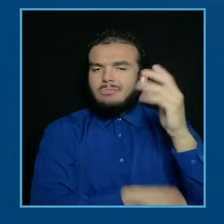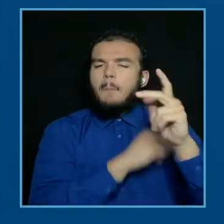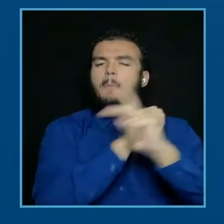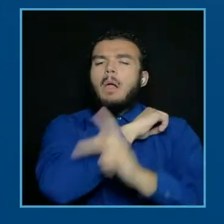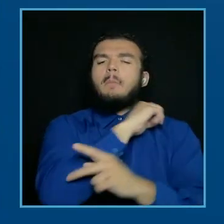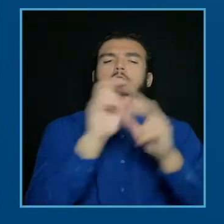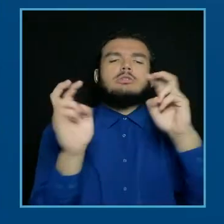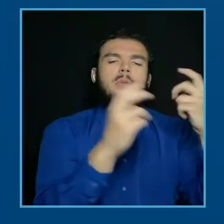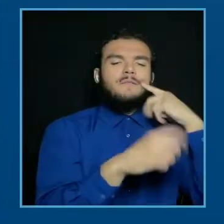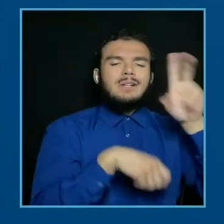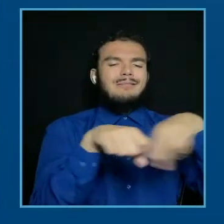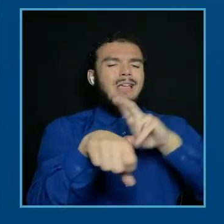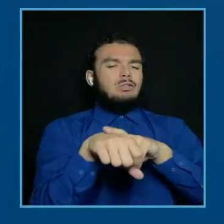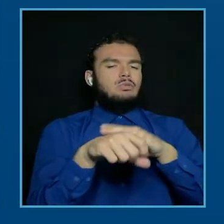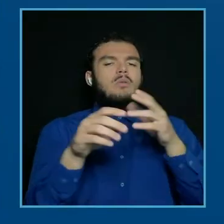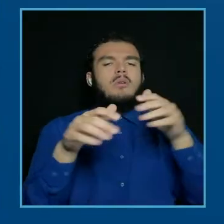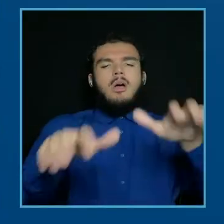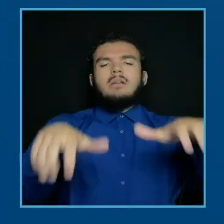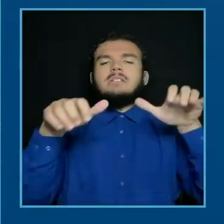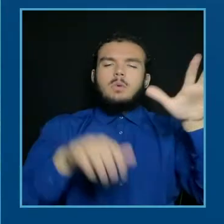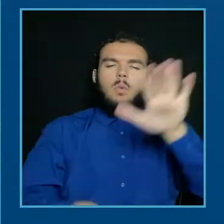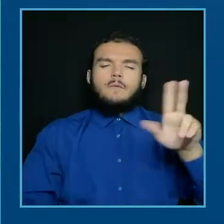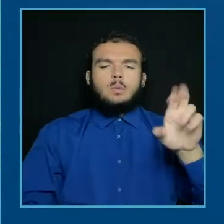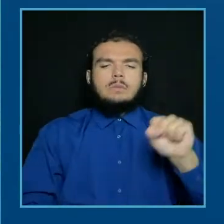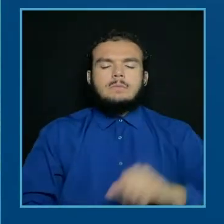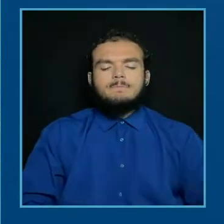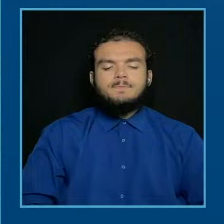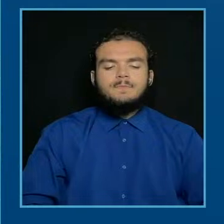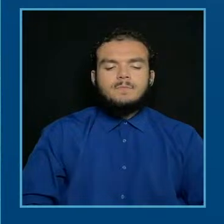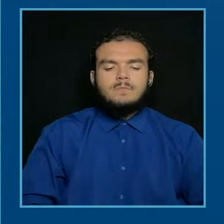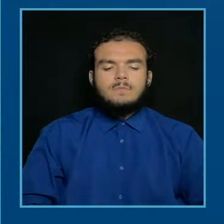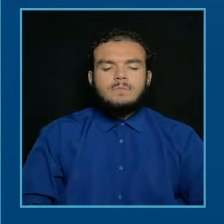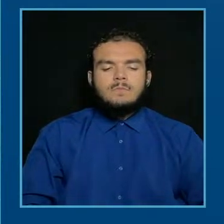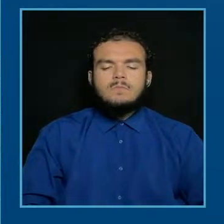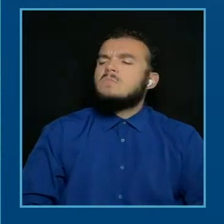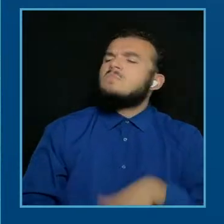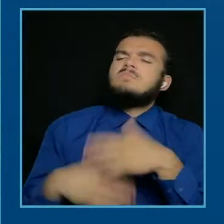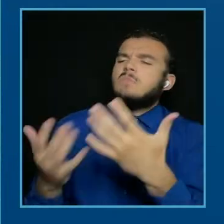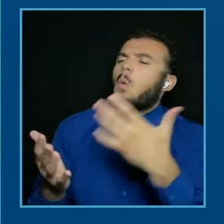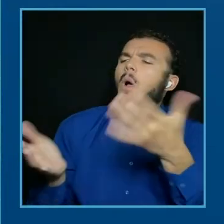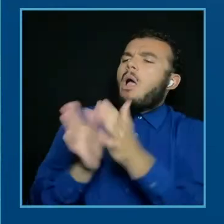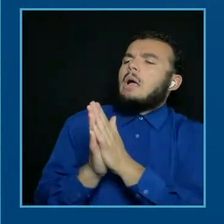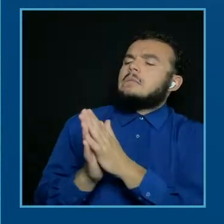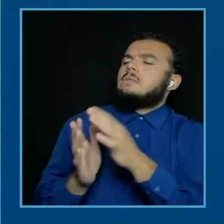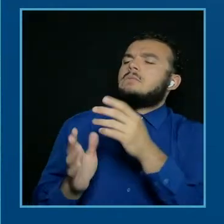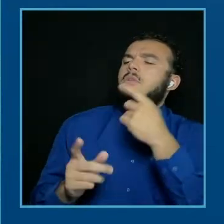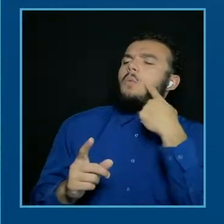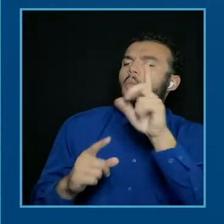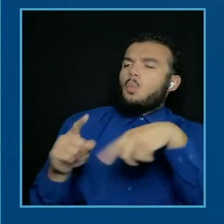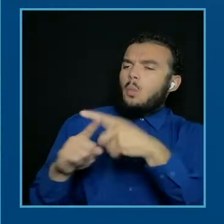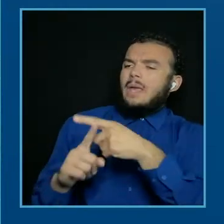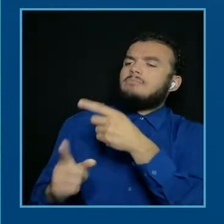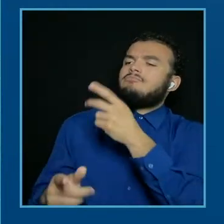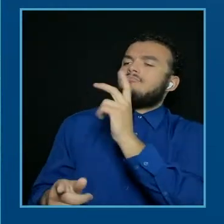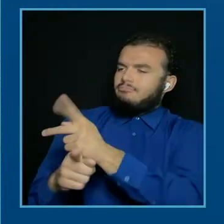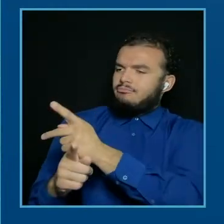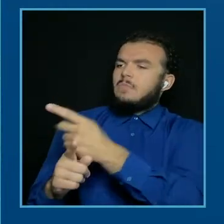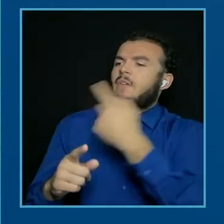national audiences. What were you asked to do when you were retained by Ms. Free?